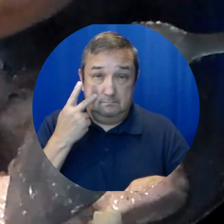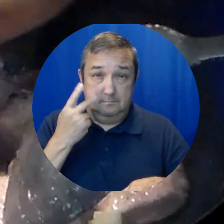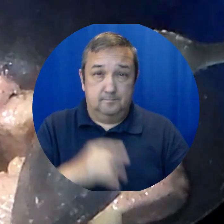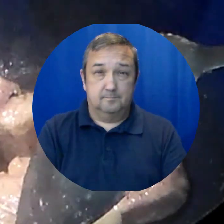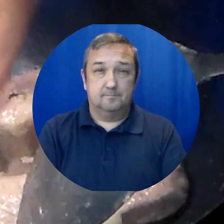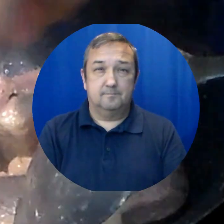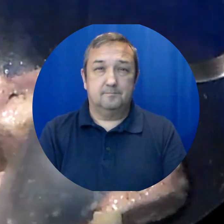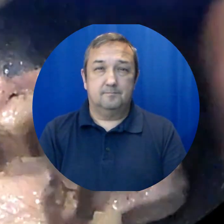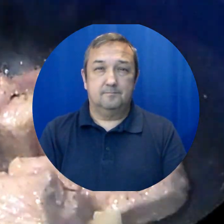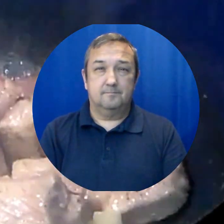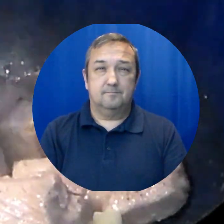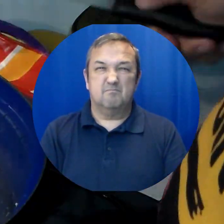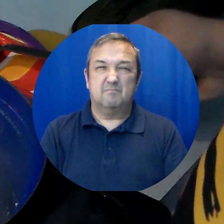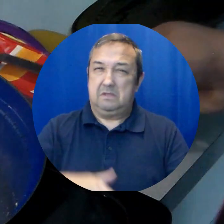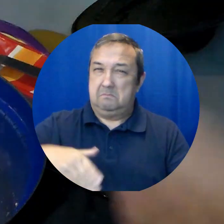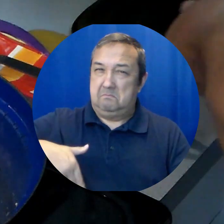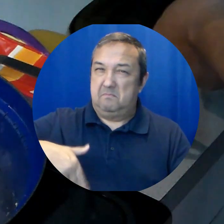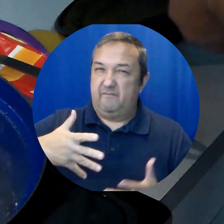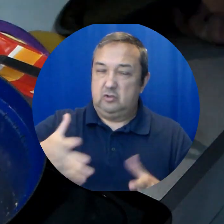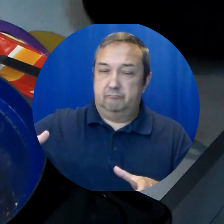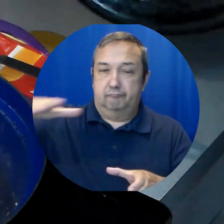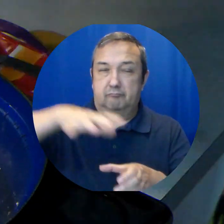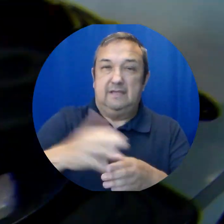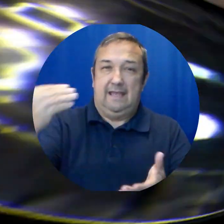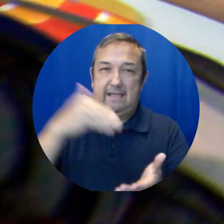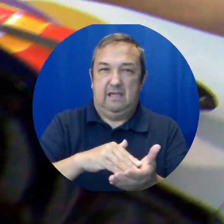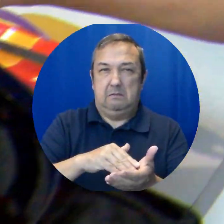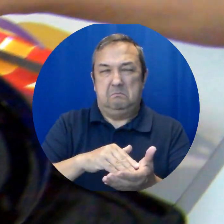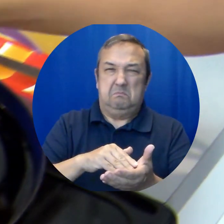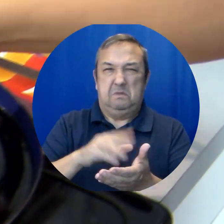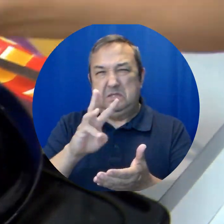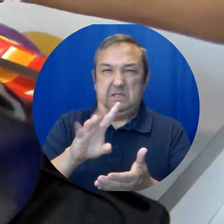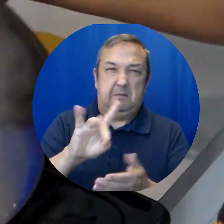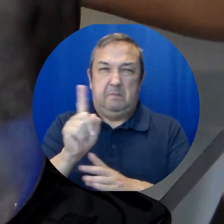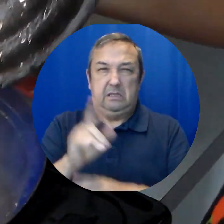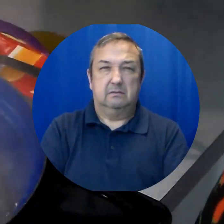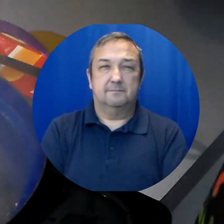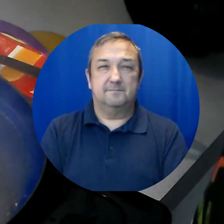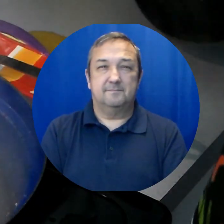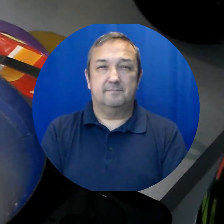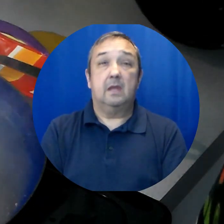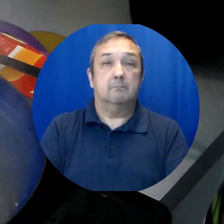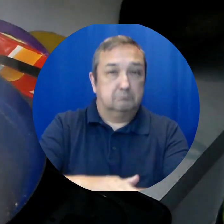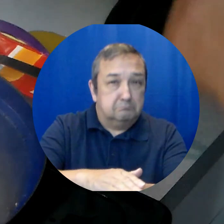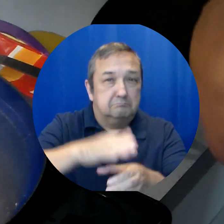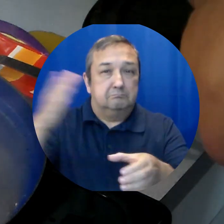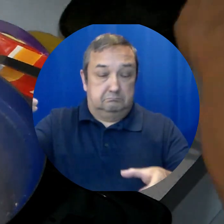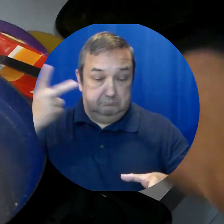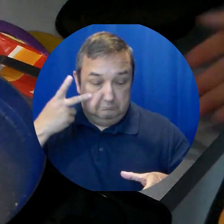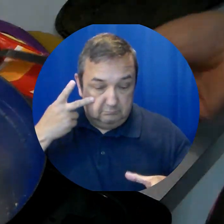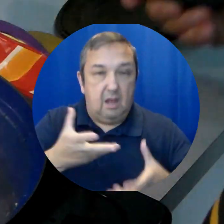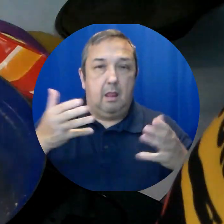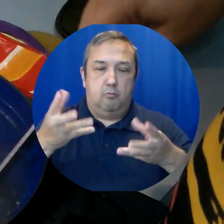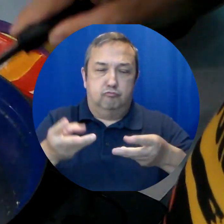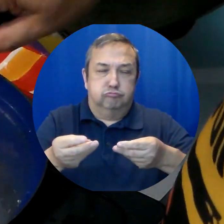on it. Right there. It's not quite ready. Cover back up for another 6 or 8 minutes. And here we go.